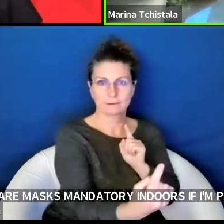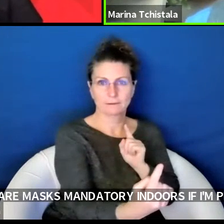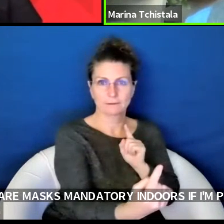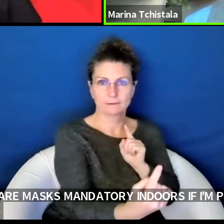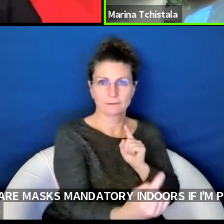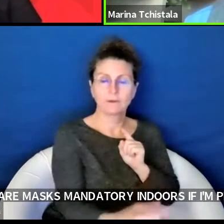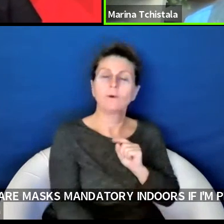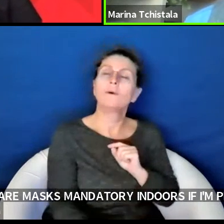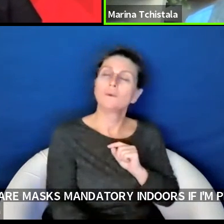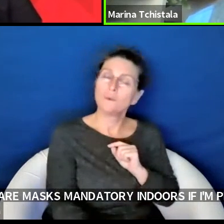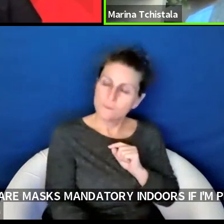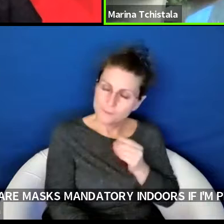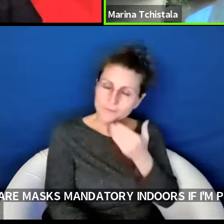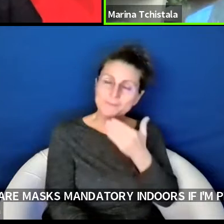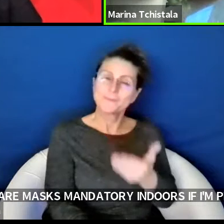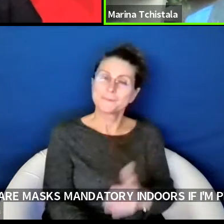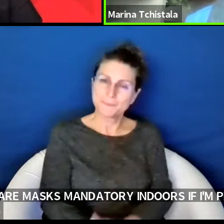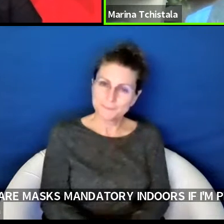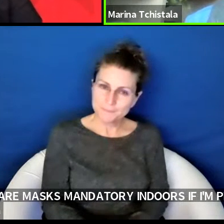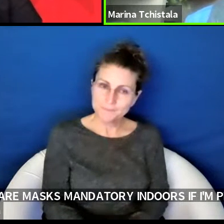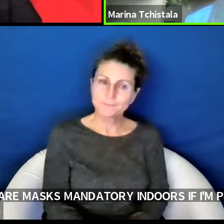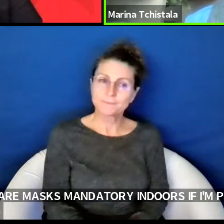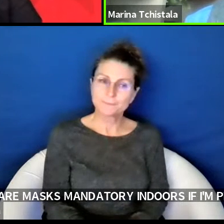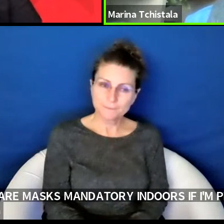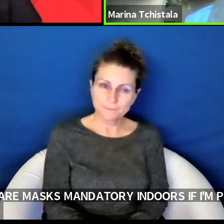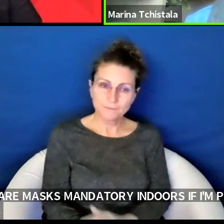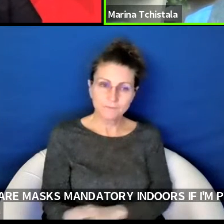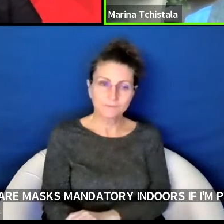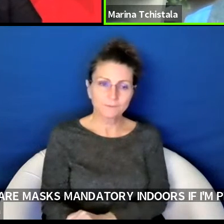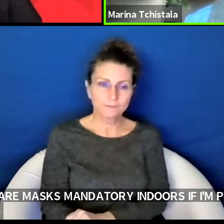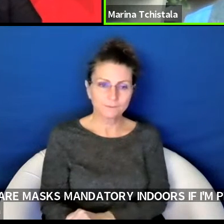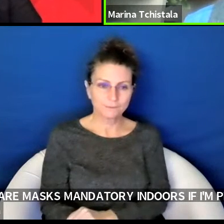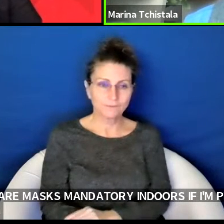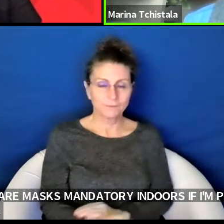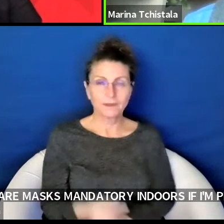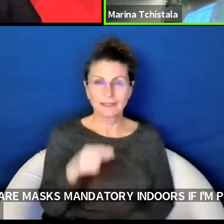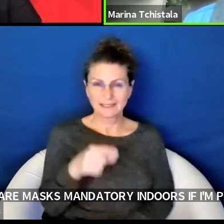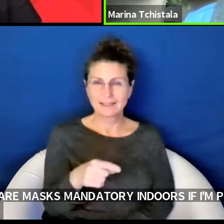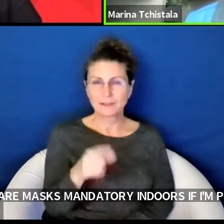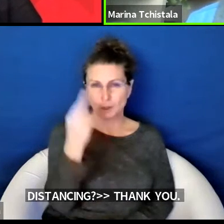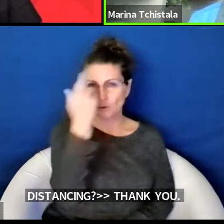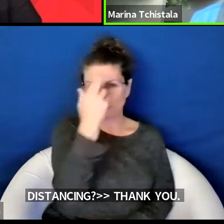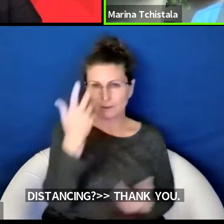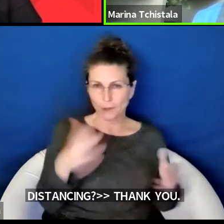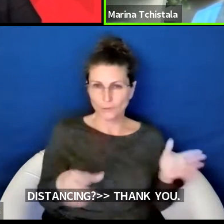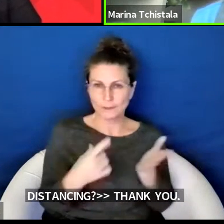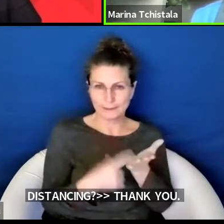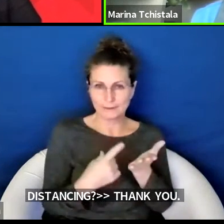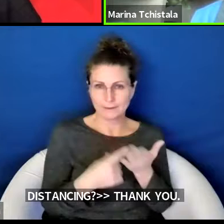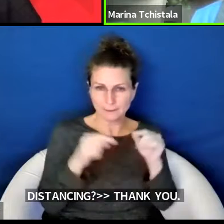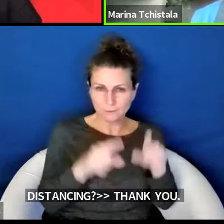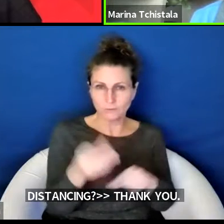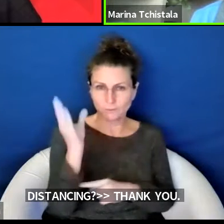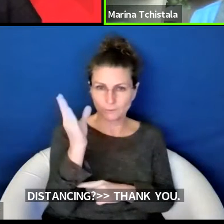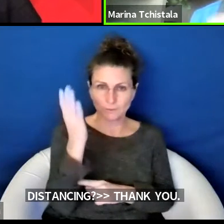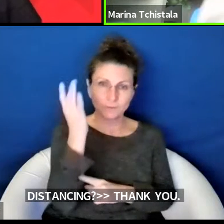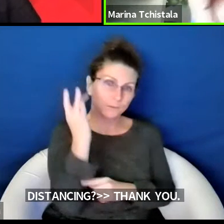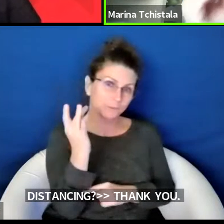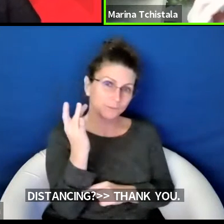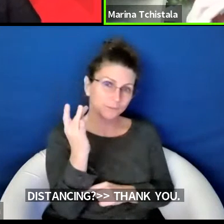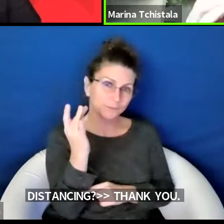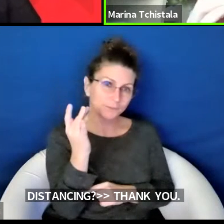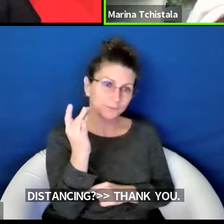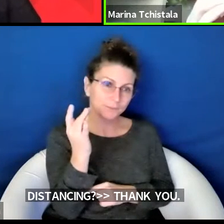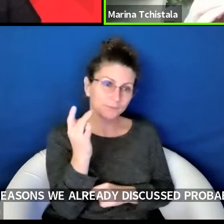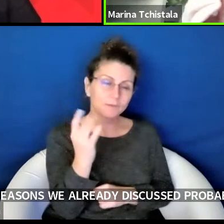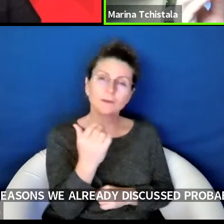Thank you. This is for apparent reasons we already discussed probably in the presentation, because again, we're talking about the